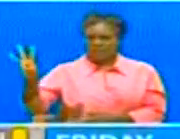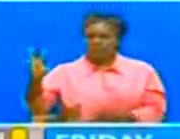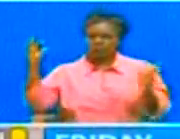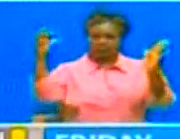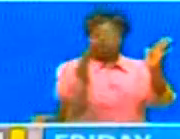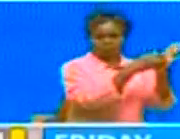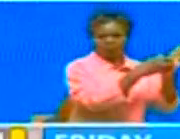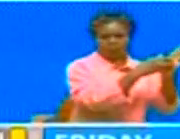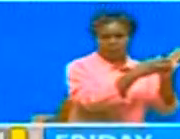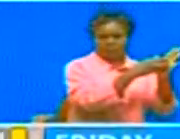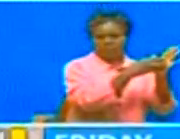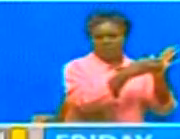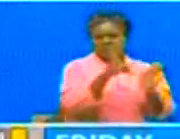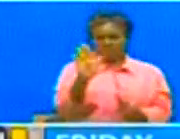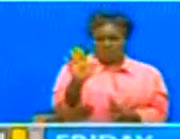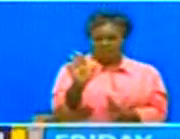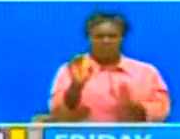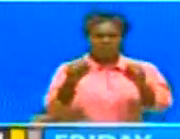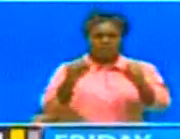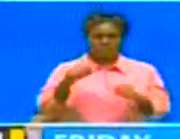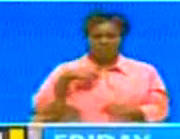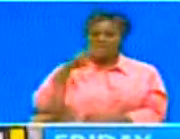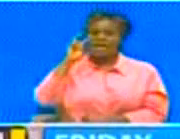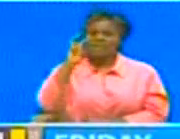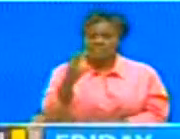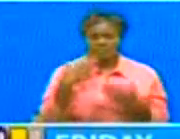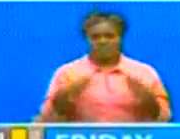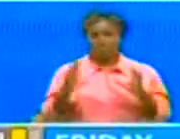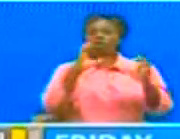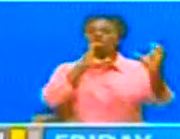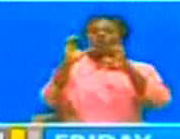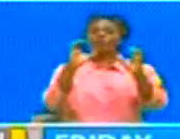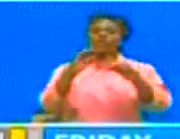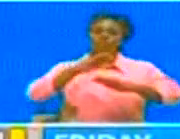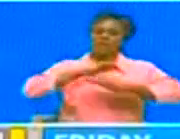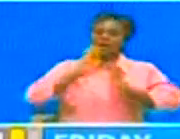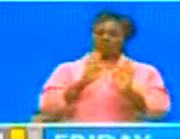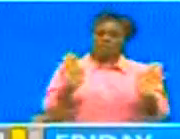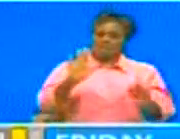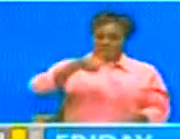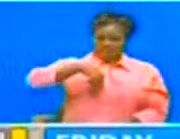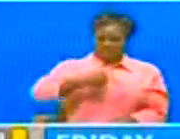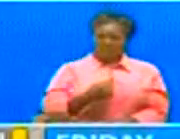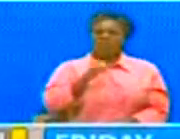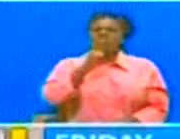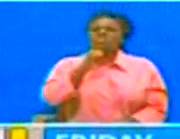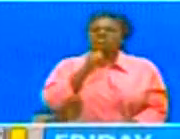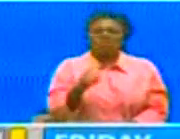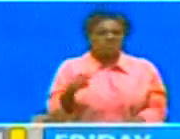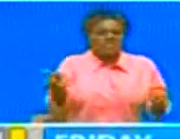on your on yes. your site as so well. They it's just free. Need to look All into we the need right is places. Communication. Okay. You know, for me, I'm not